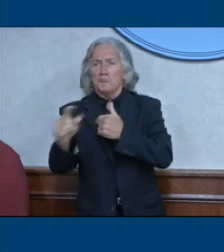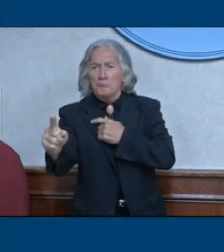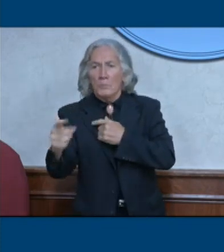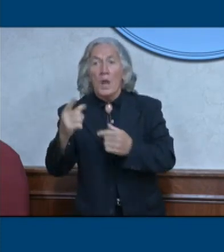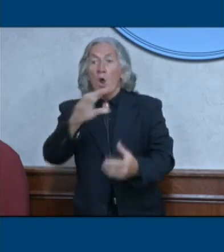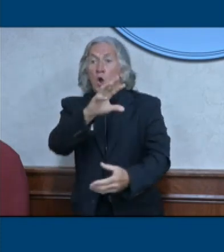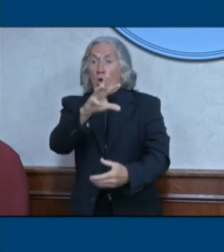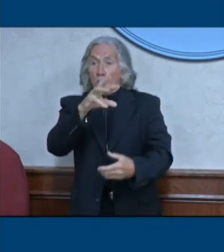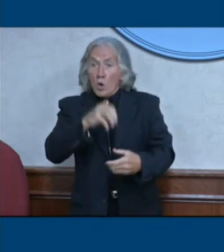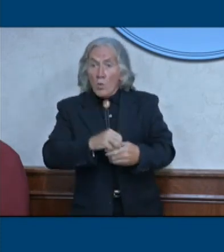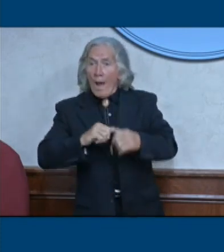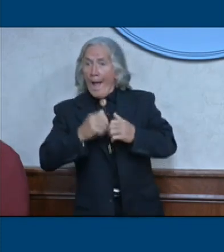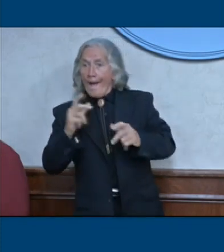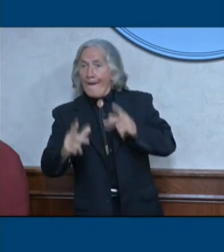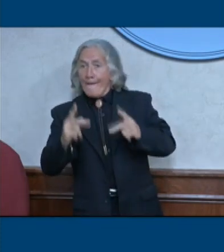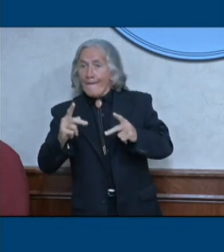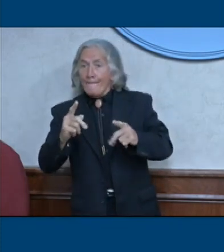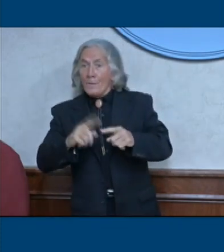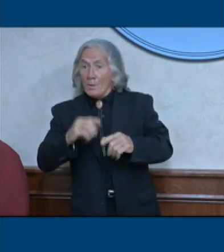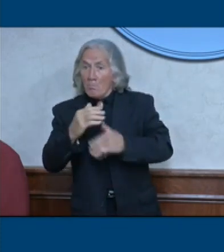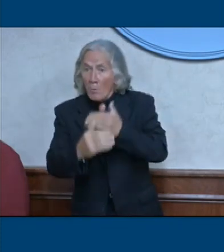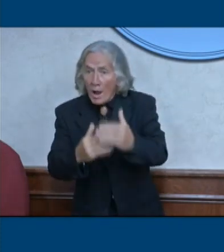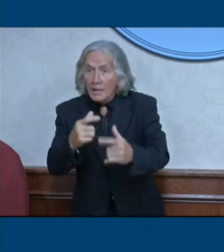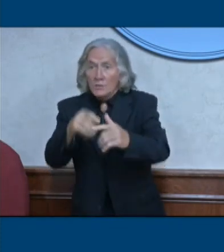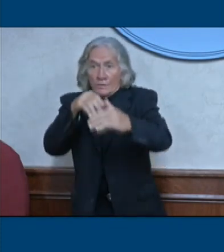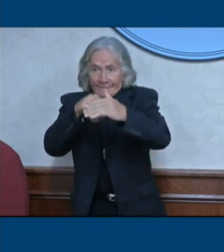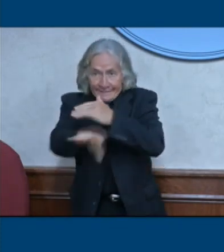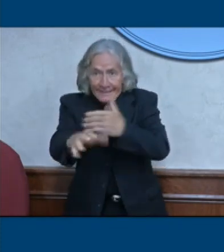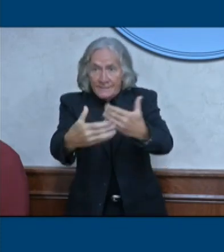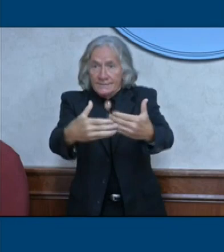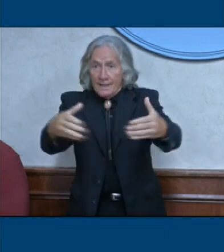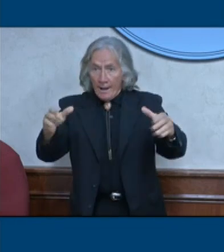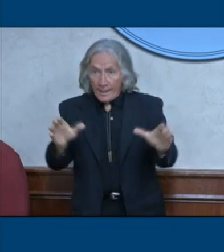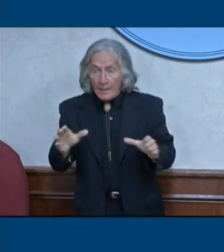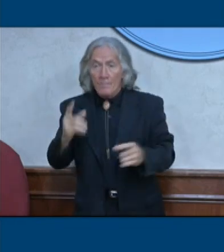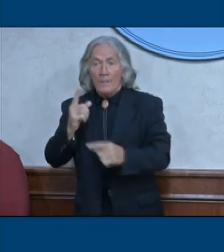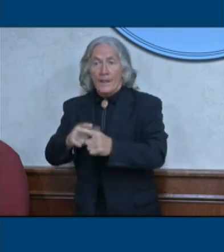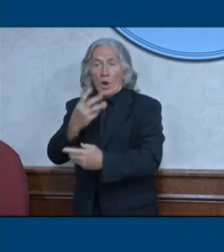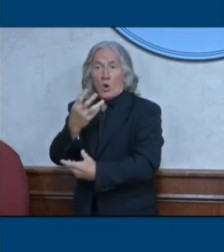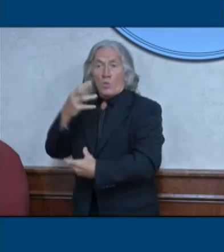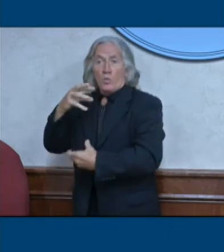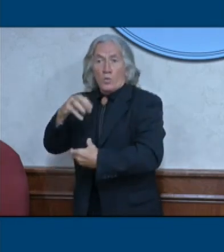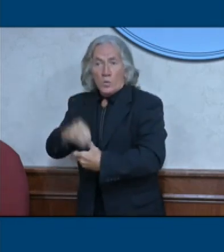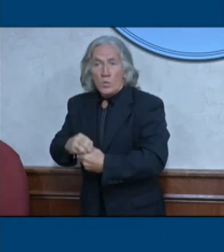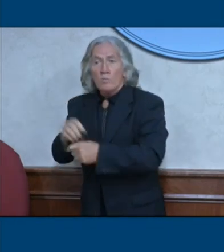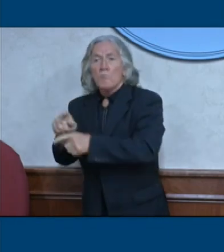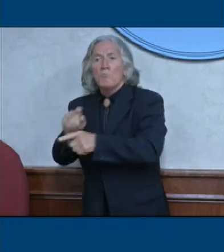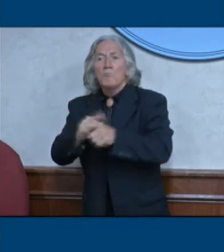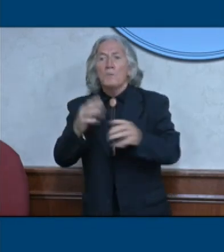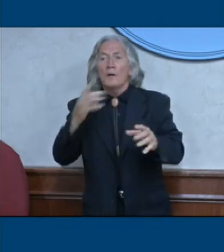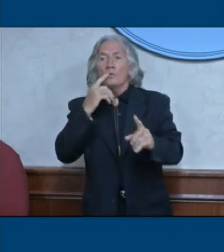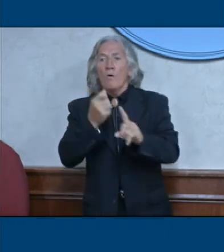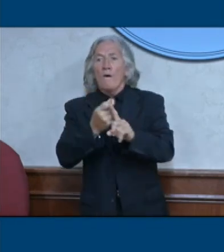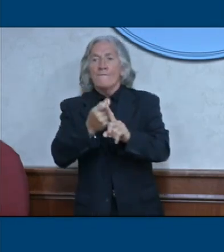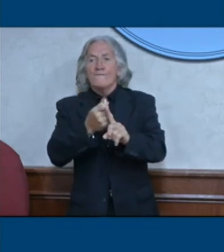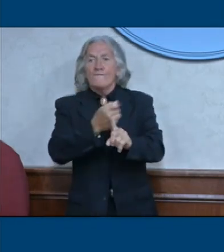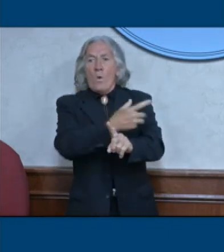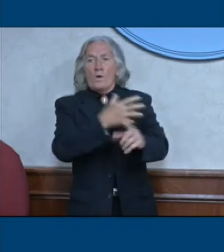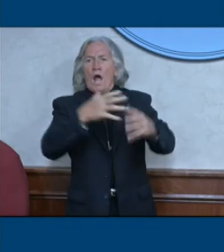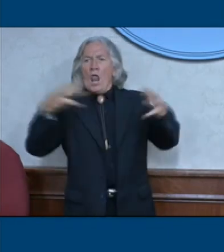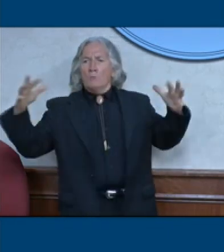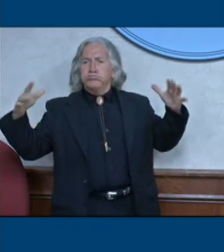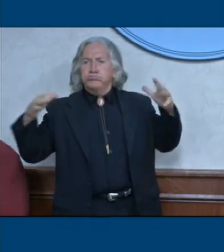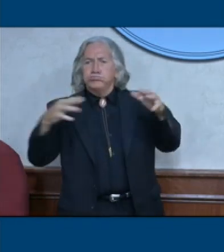strategy. It includes the way people will go about the process of entering stadiums. It'll include things such as avoiding